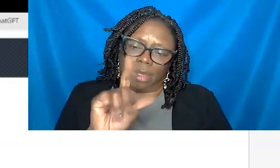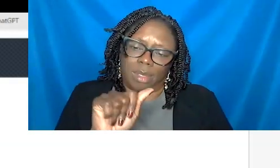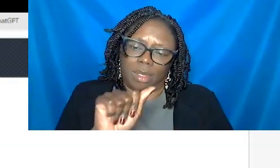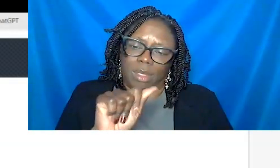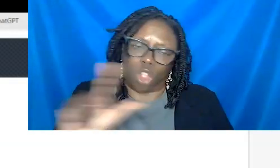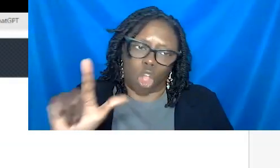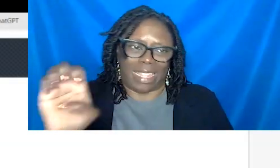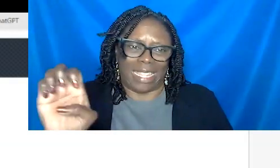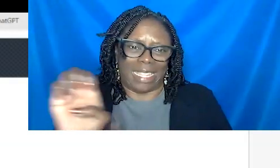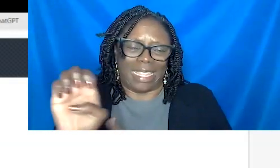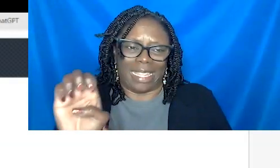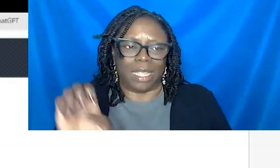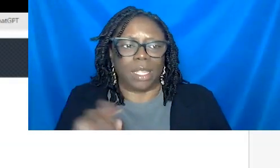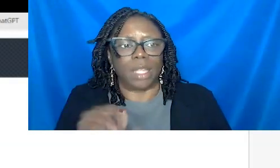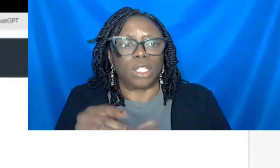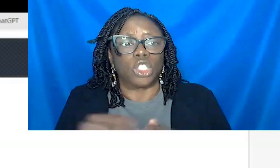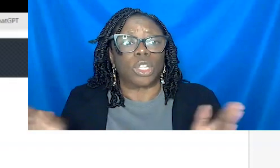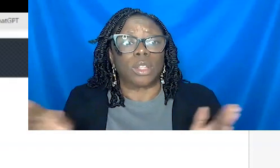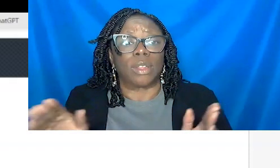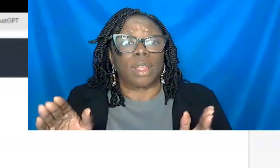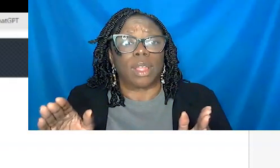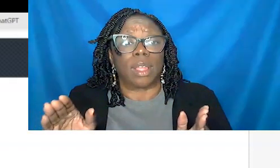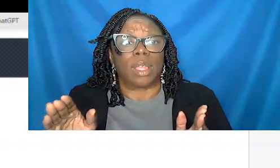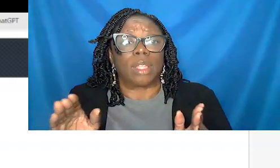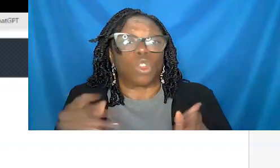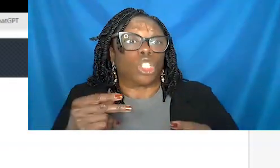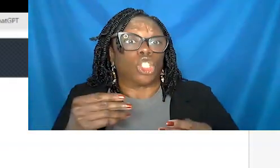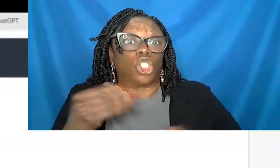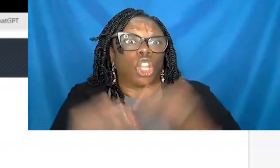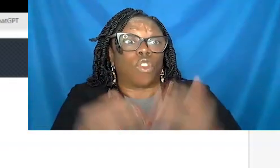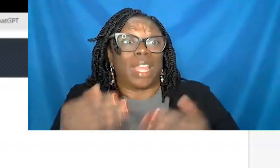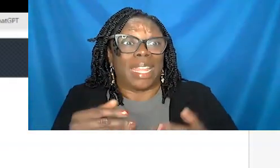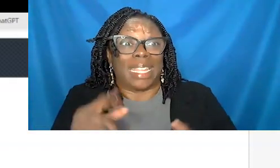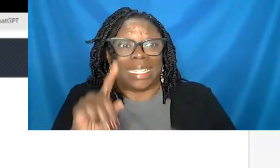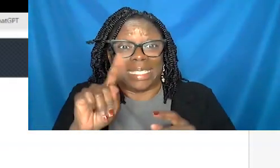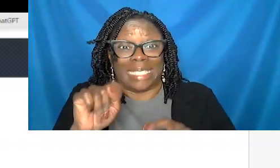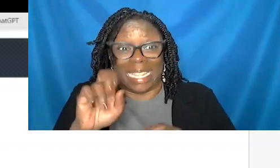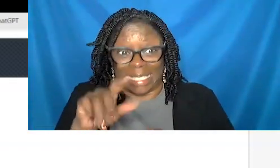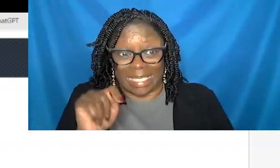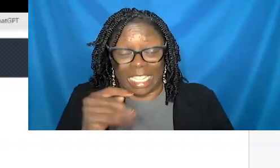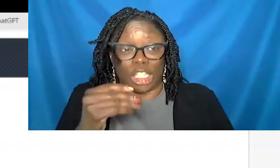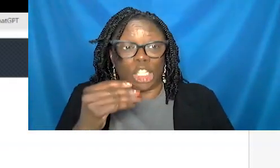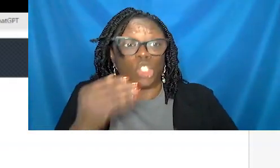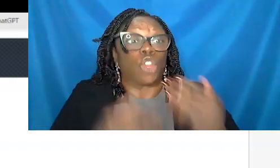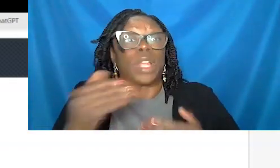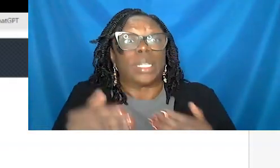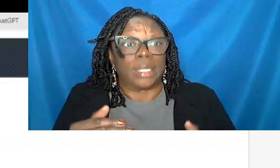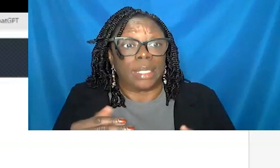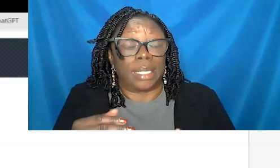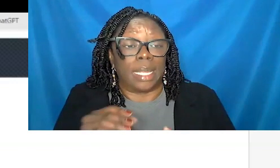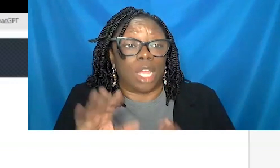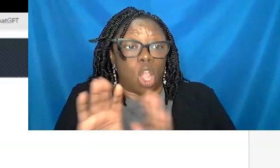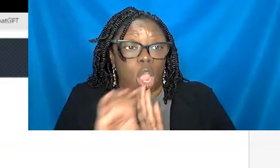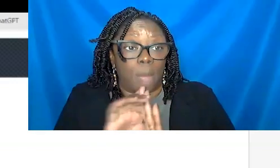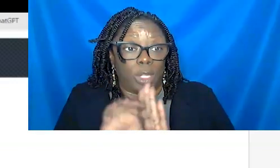generative AI models, right now we're talking about generative text. It's generating text for us. Dolly generates images. And there